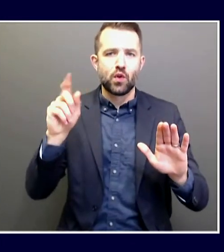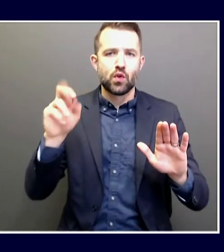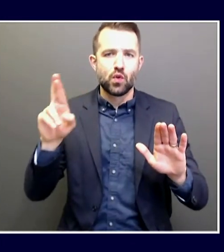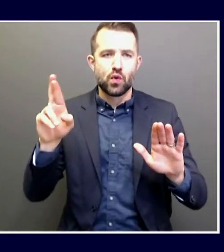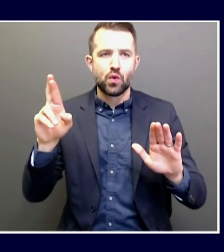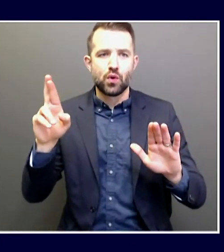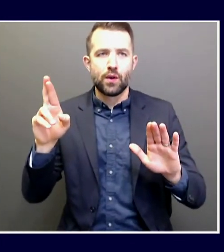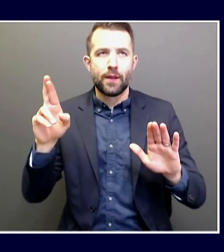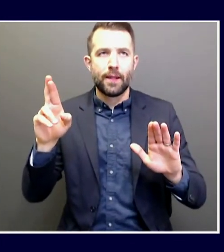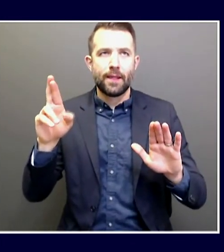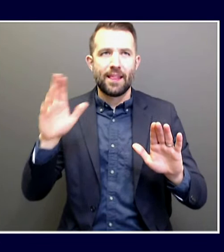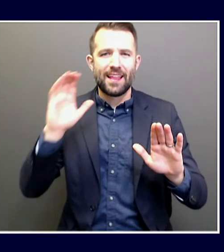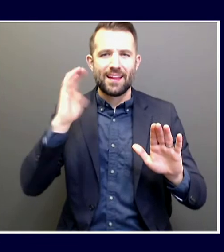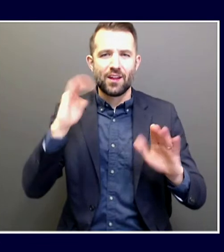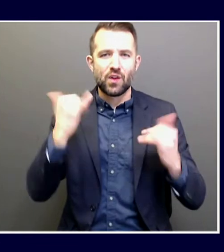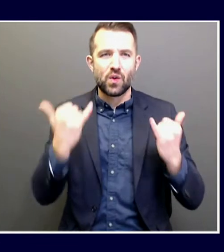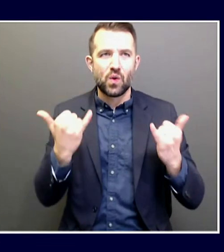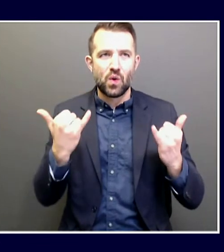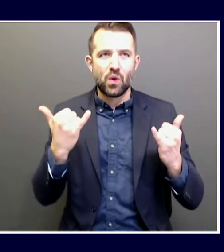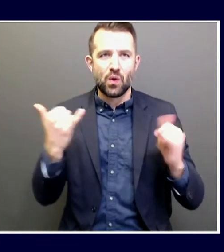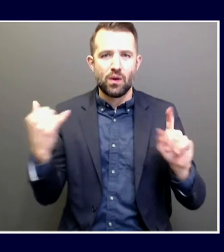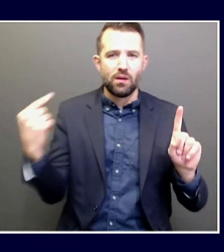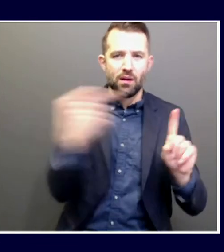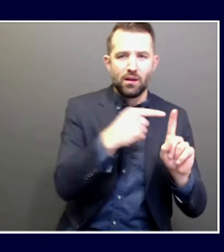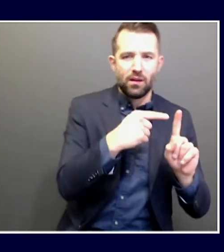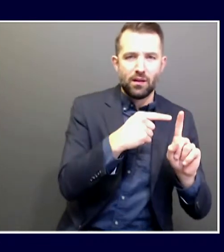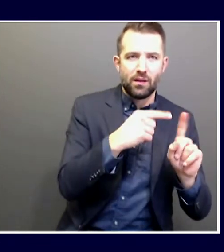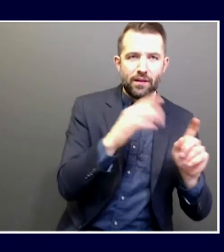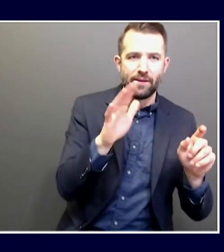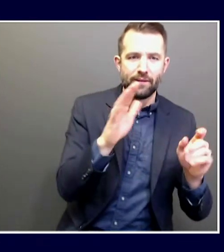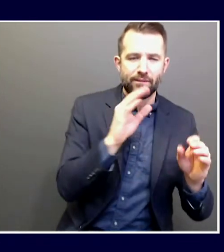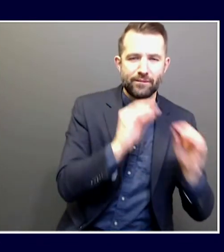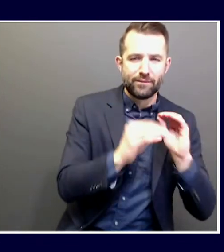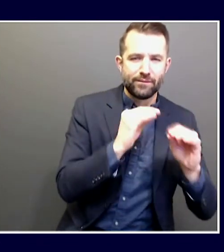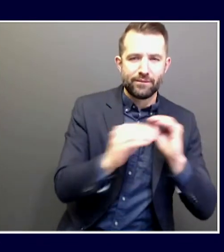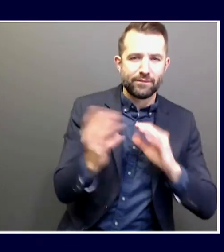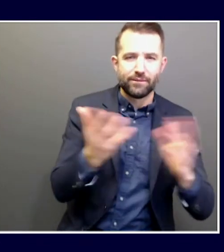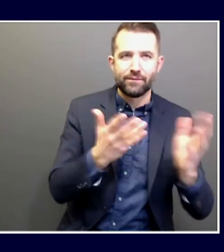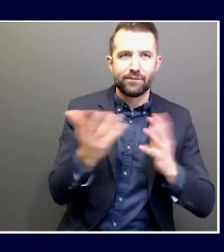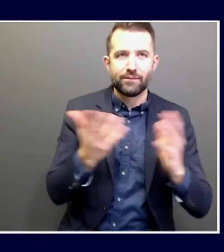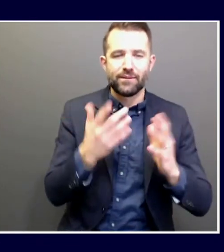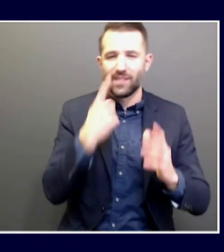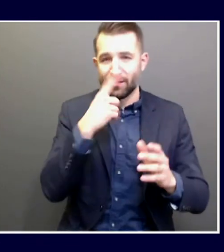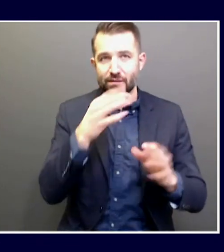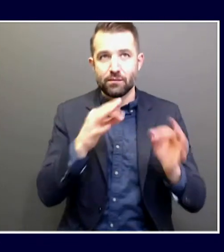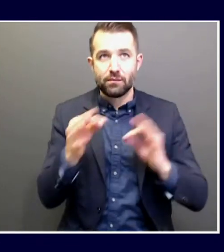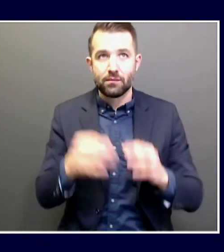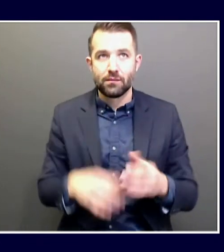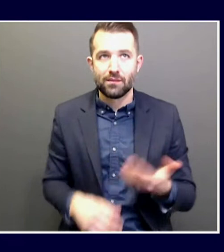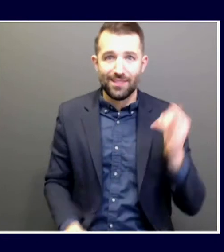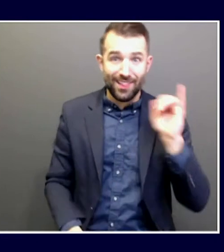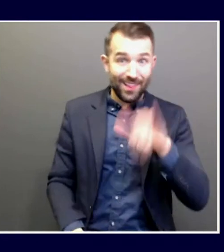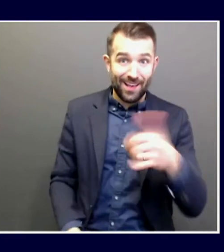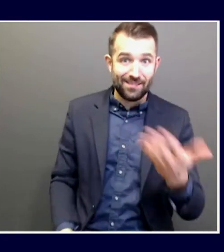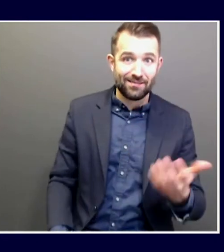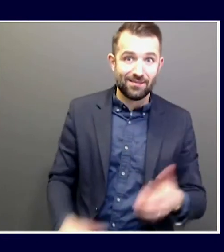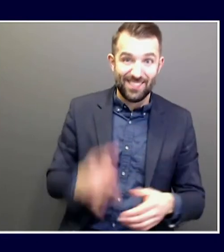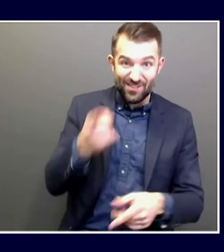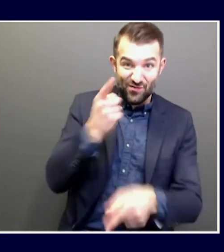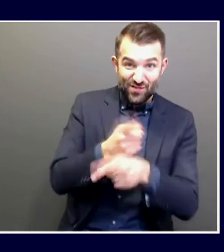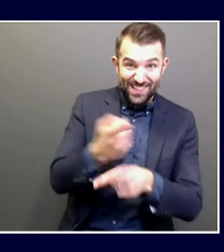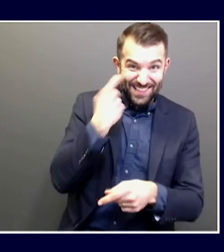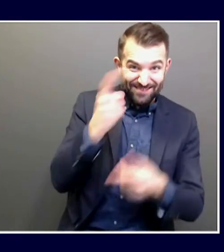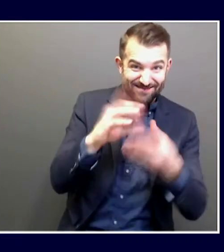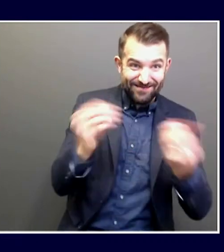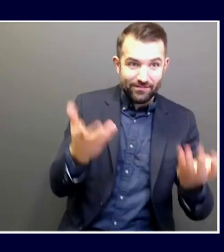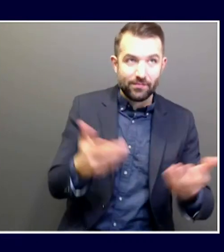So is that not the explanation anymore? Can you explain that? Yeah, that is what was happening, Joe. I'm gonna go through it